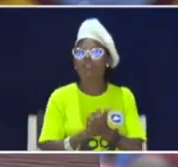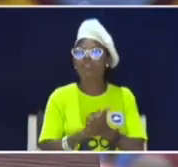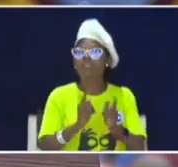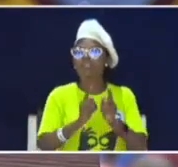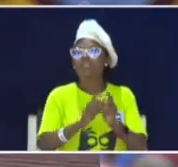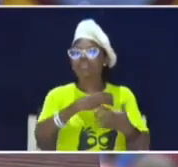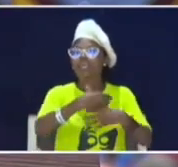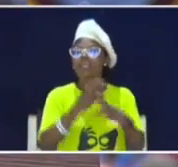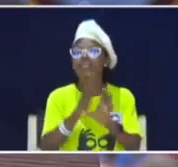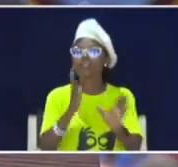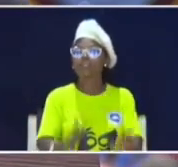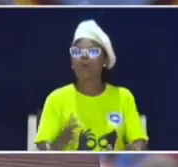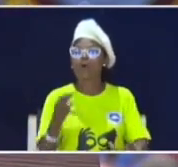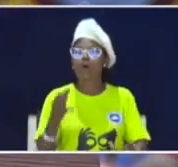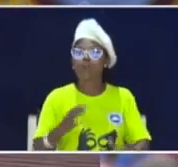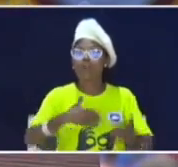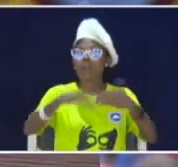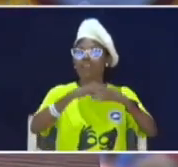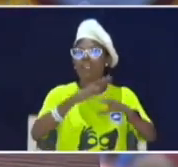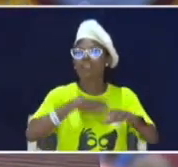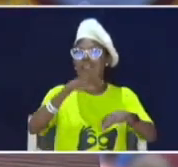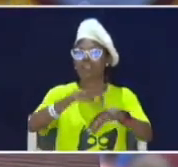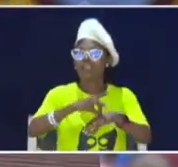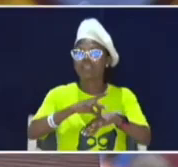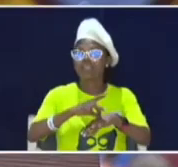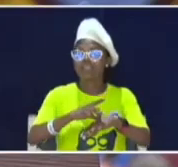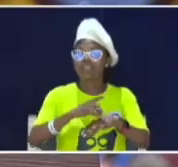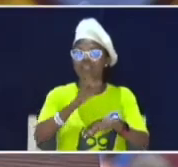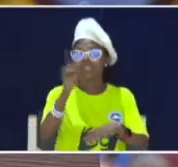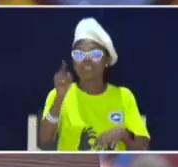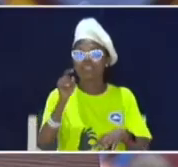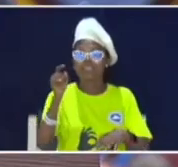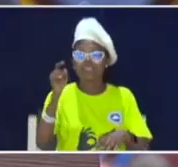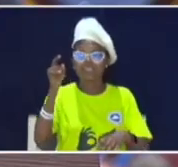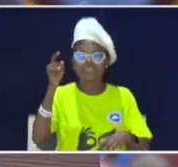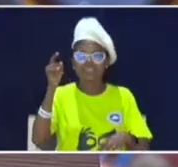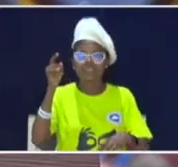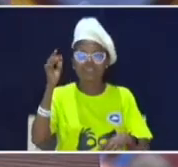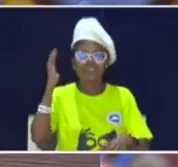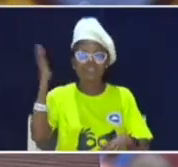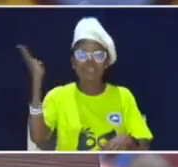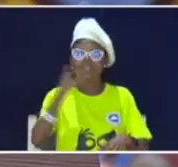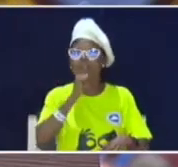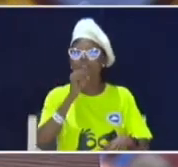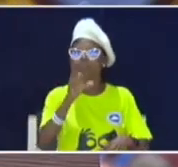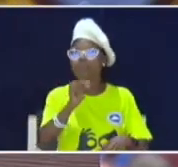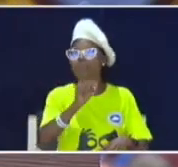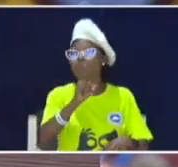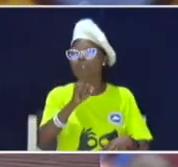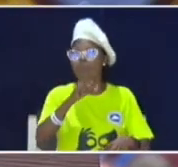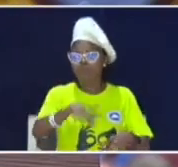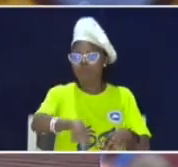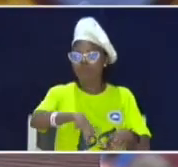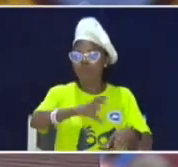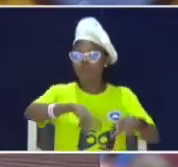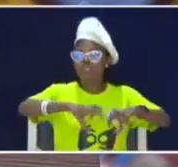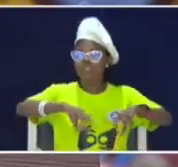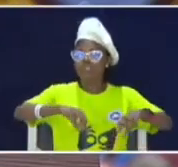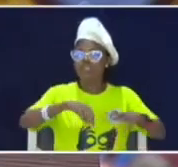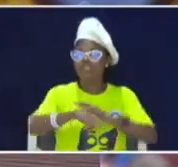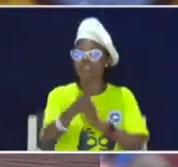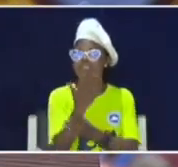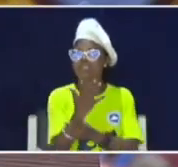of the end of the earth, fainteth not. Neither is he weary. There is no searching of his understanding.